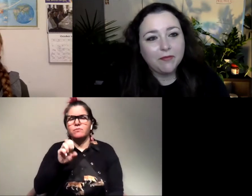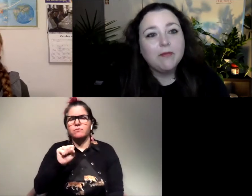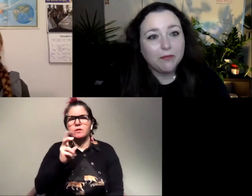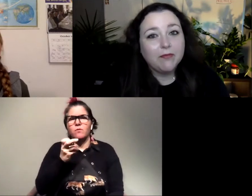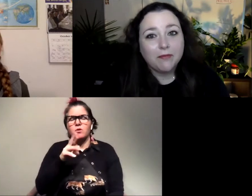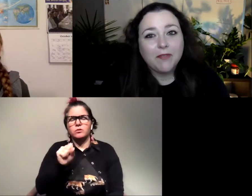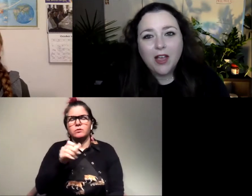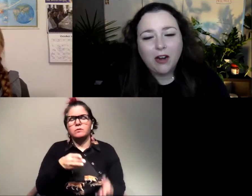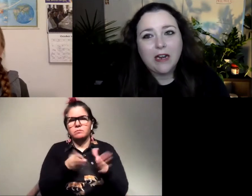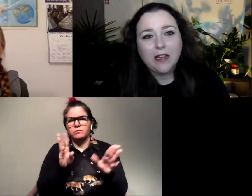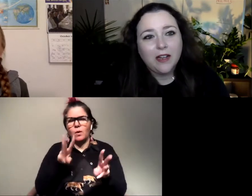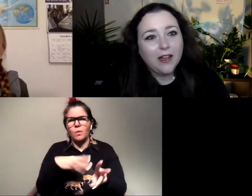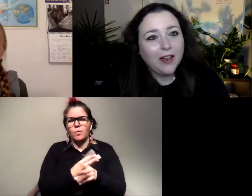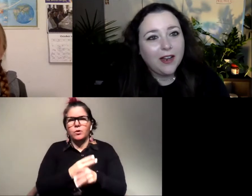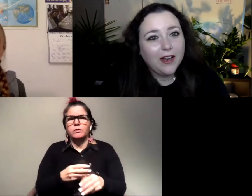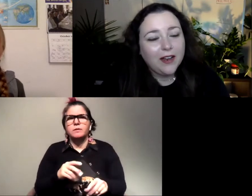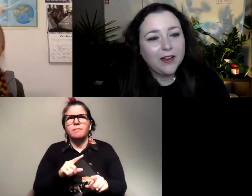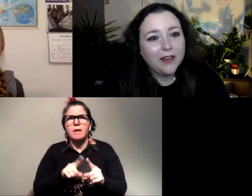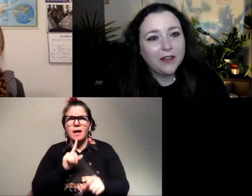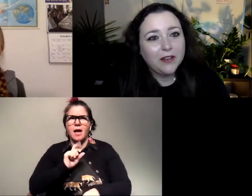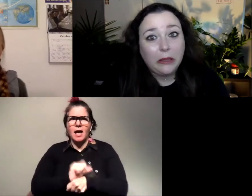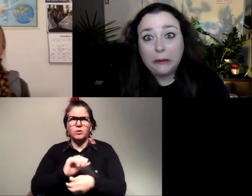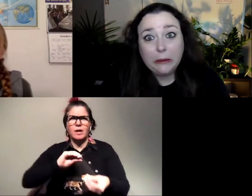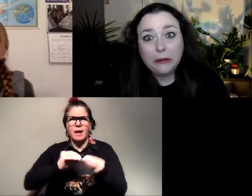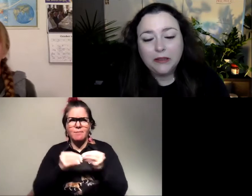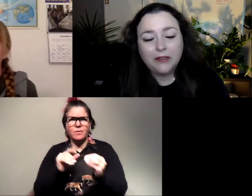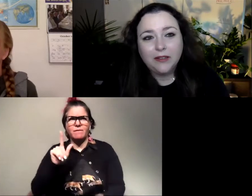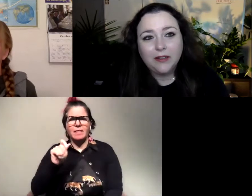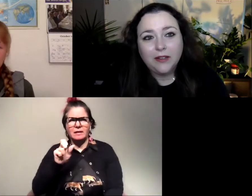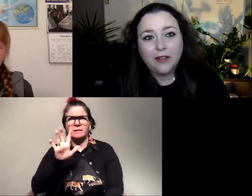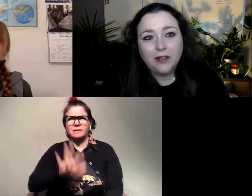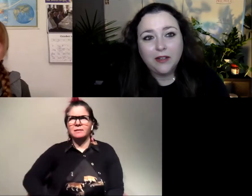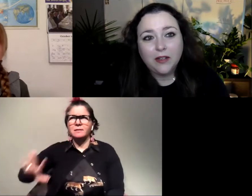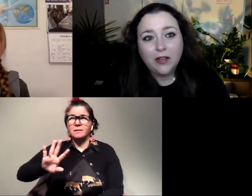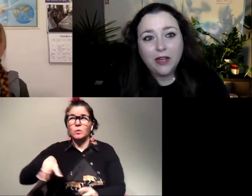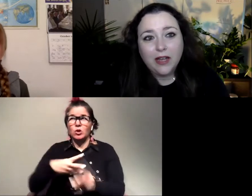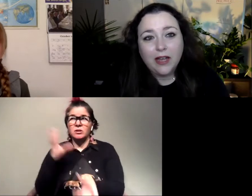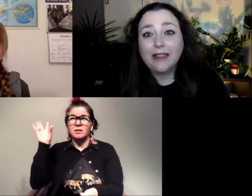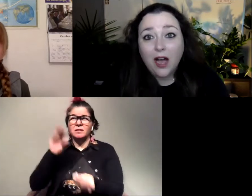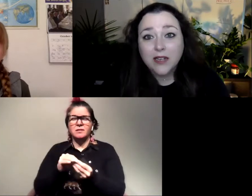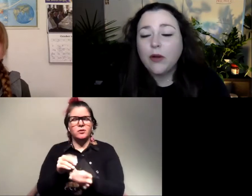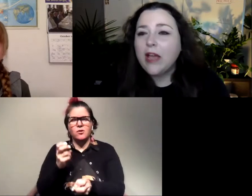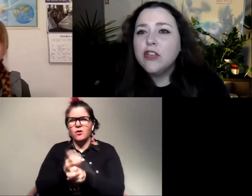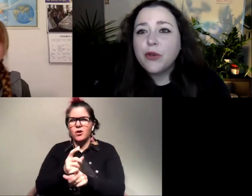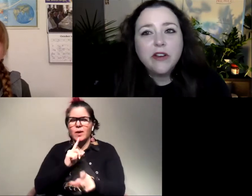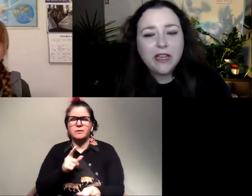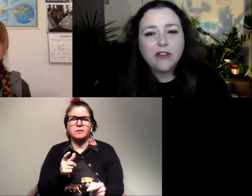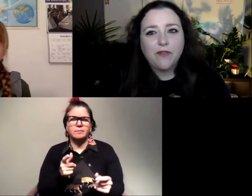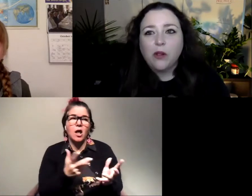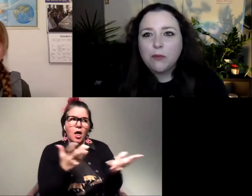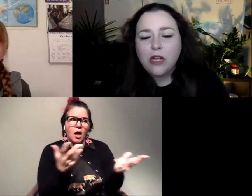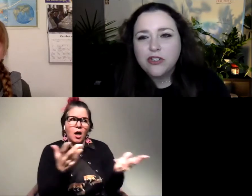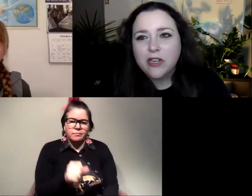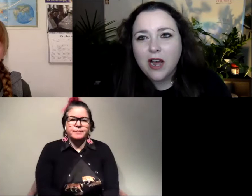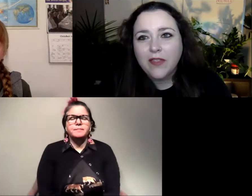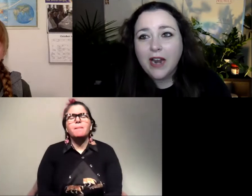worldwide. But in terms of an actual number for the number of lakes in the world, it would be really hard to say. A lot. Okay, so here's a